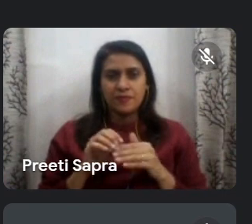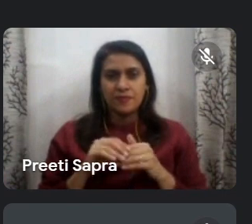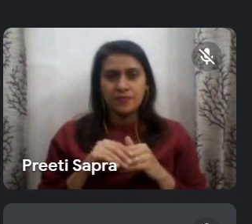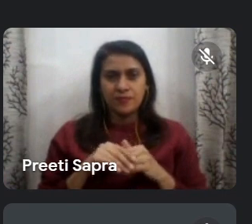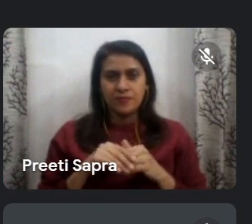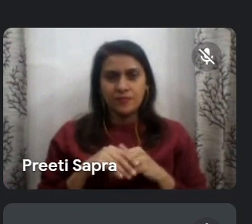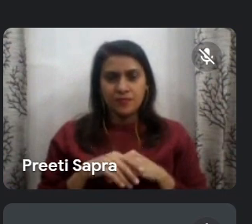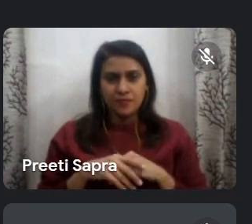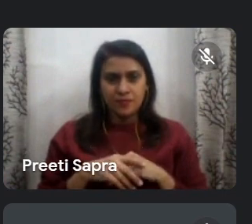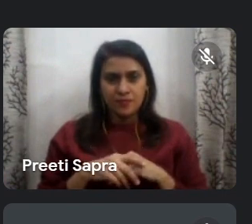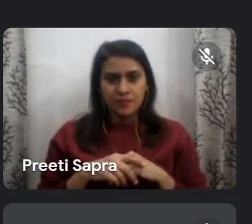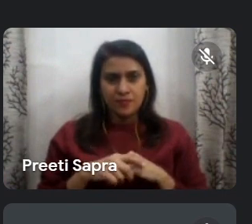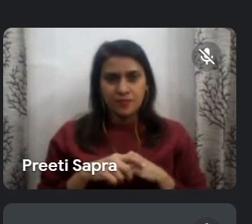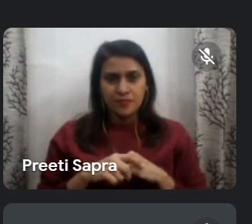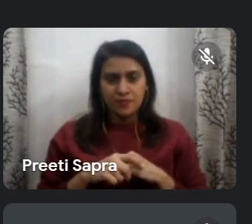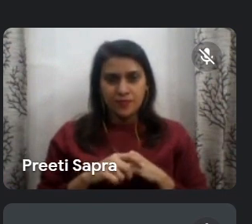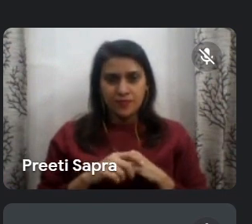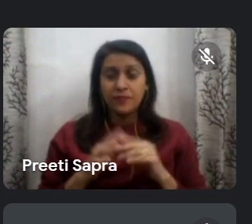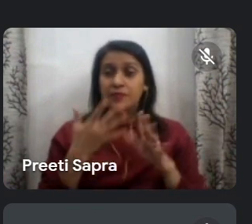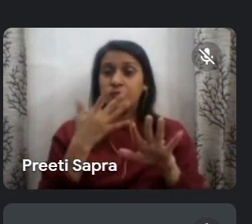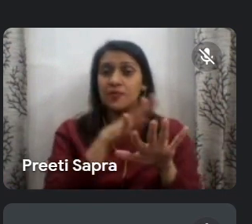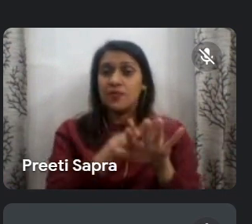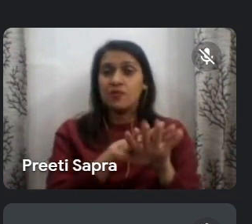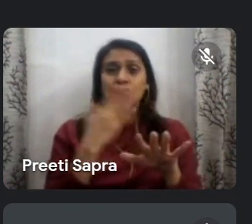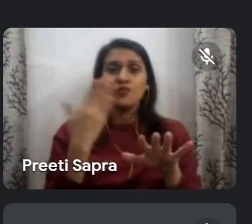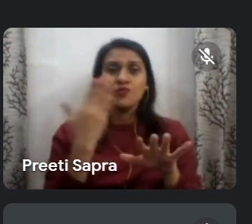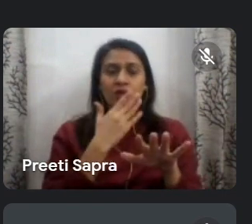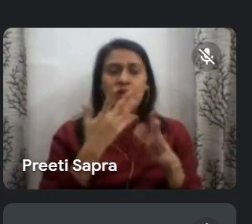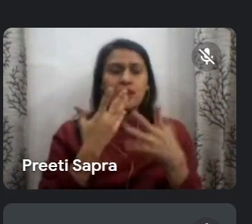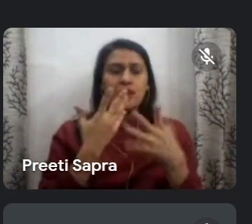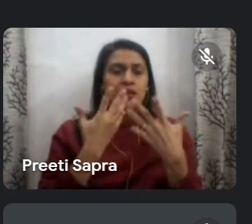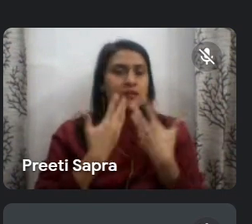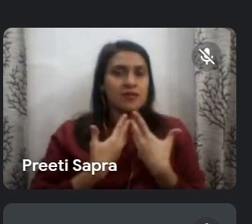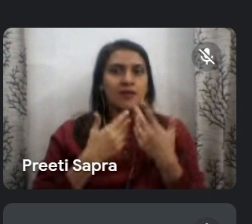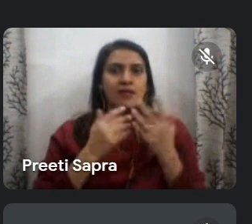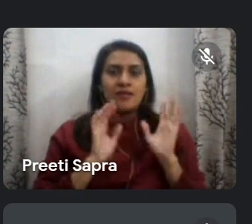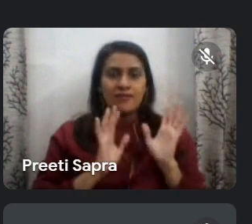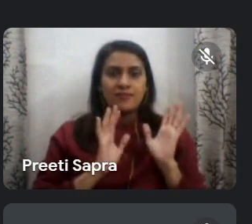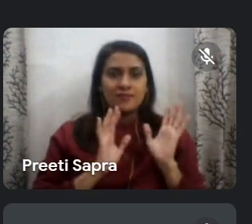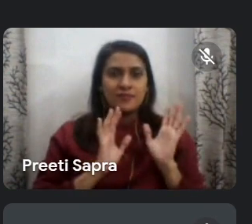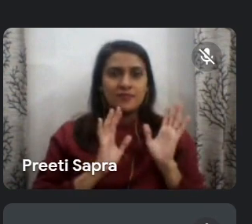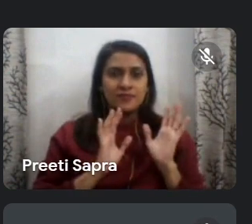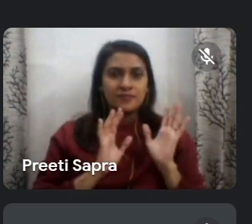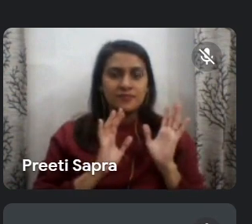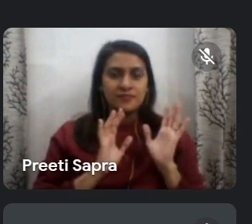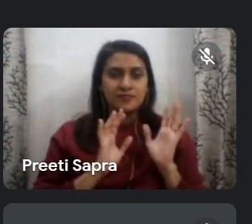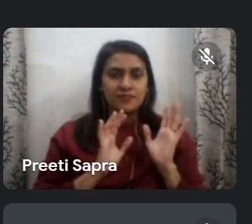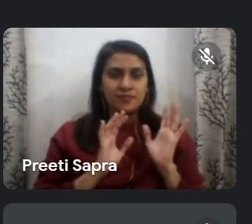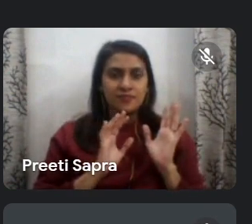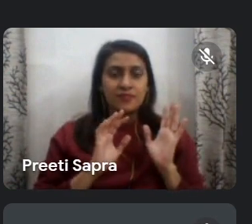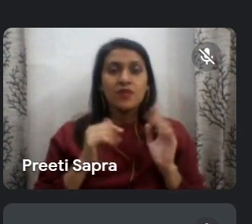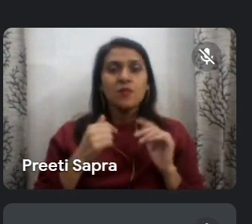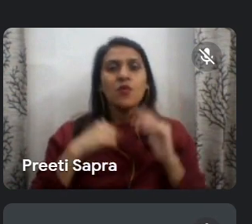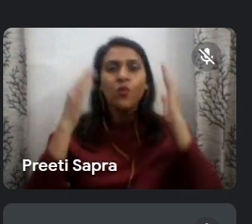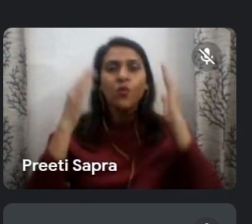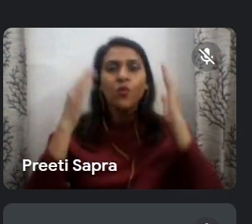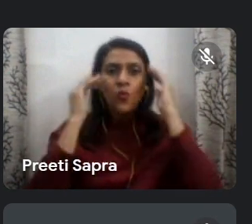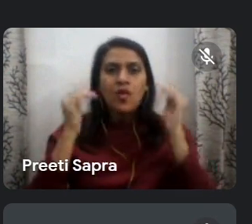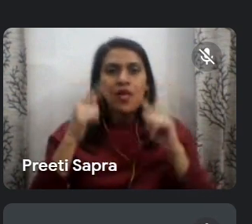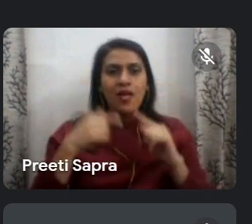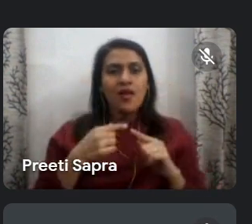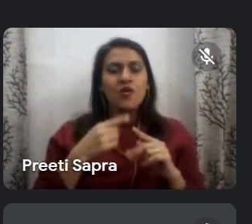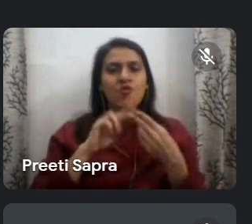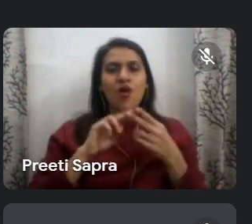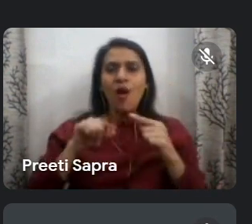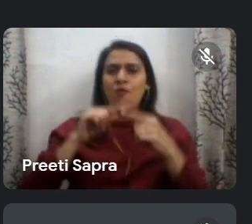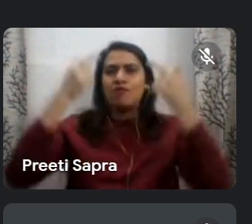in the like what we call mainstream schools, like it's tiring. But but talking about personally about me, because I can only talk about